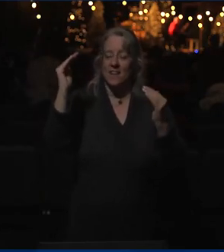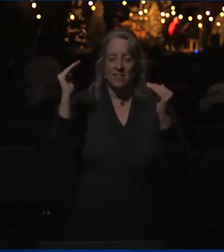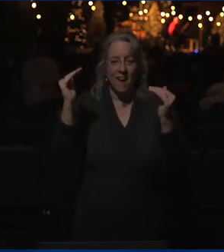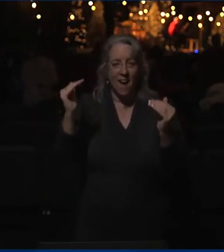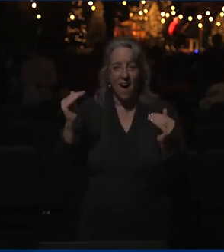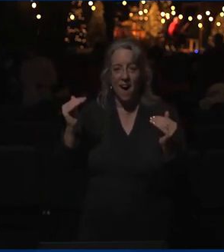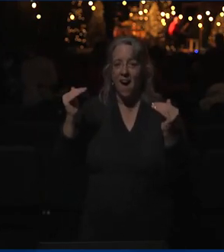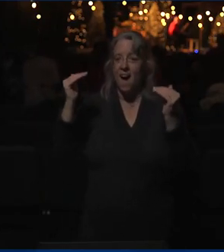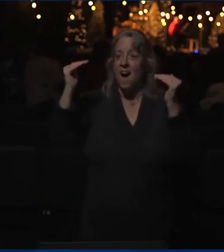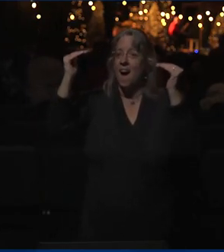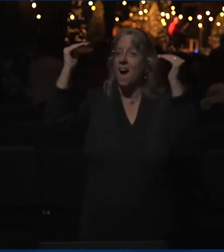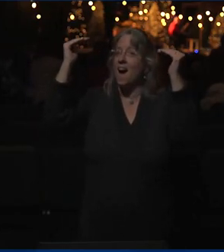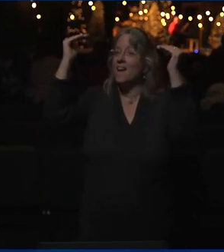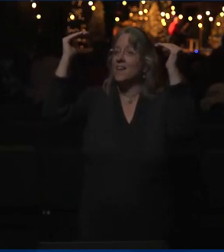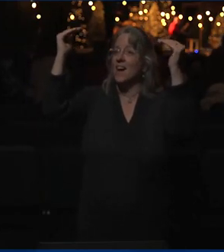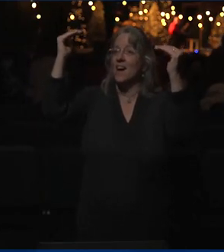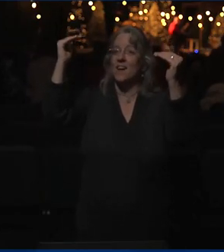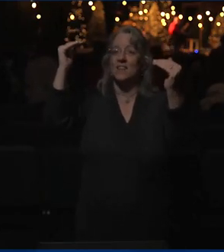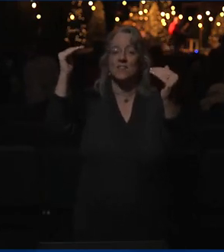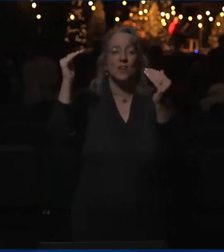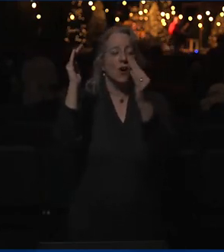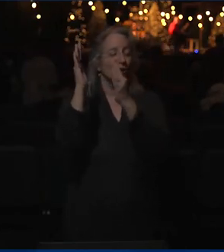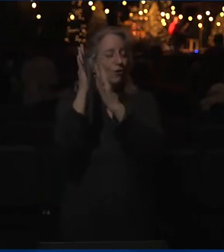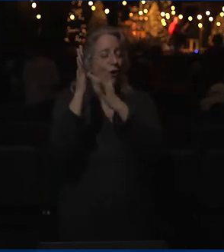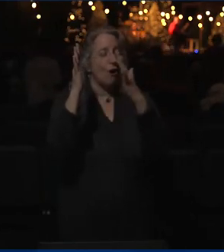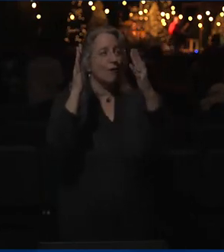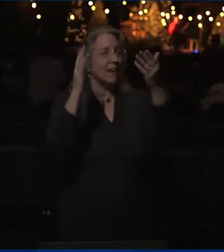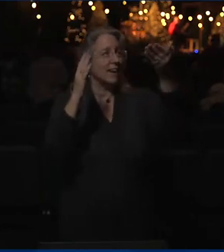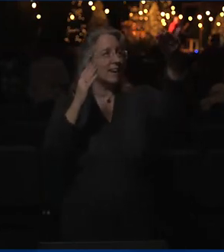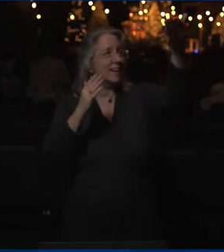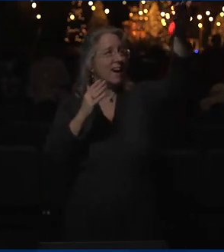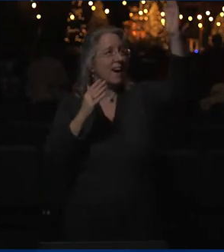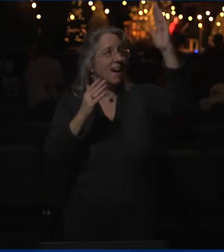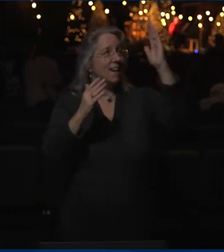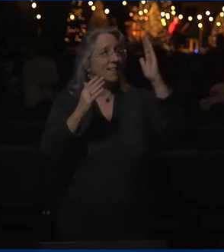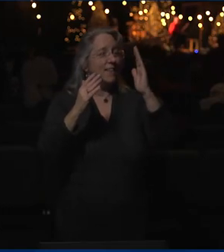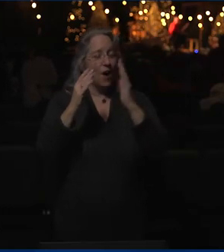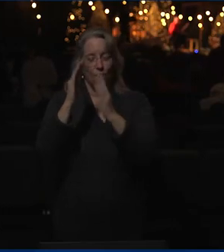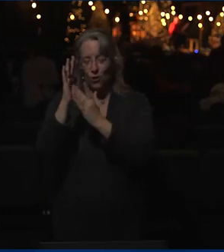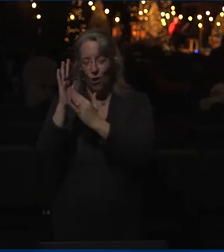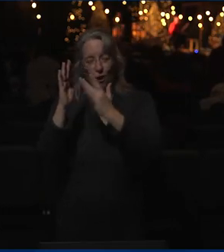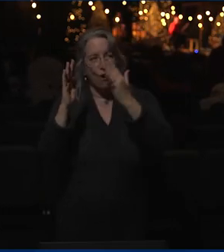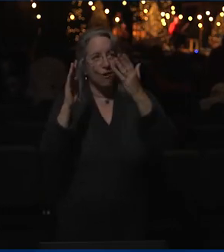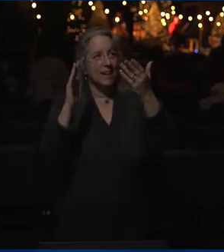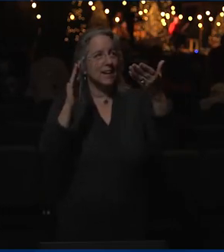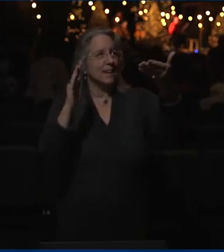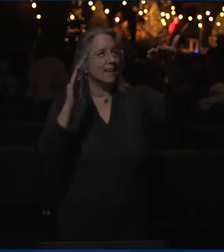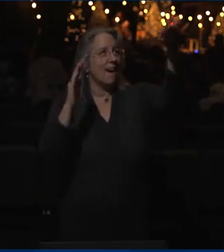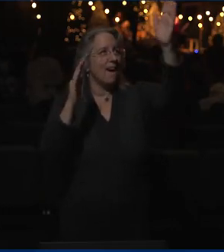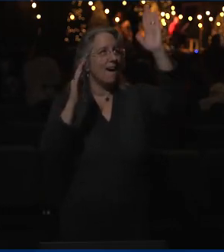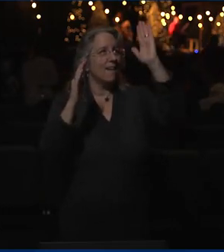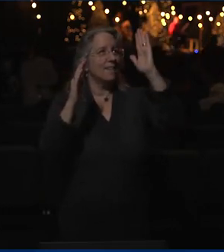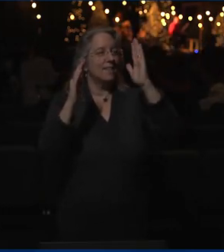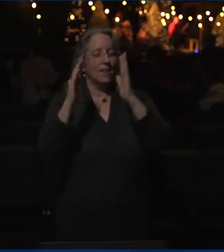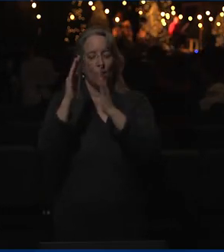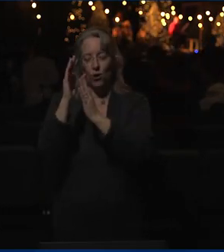God in the highest. Glory to God. Glory to